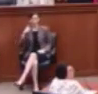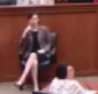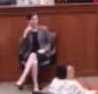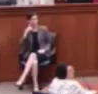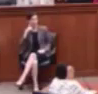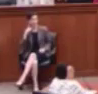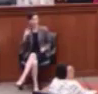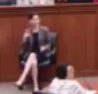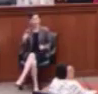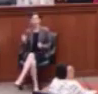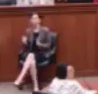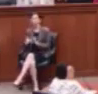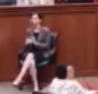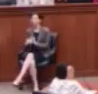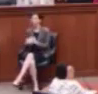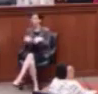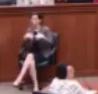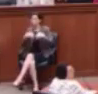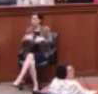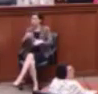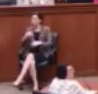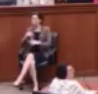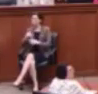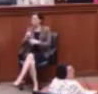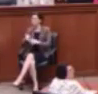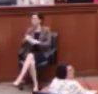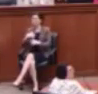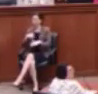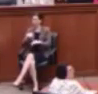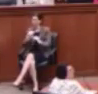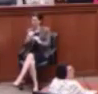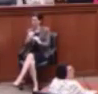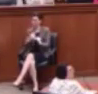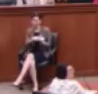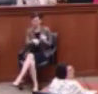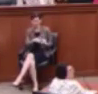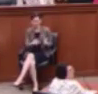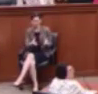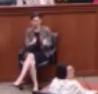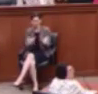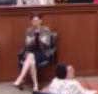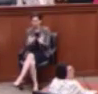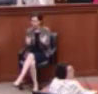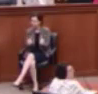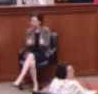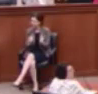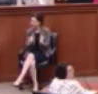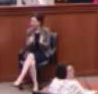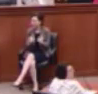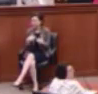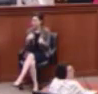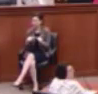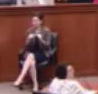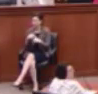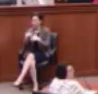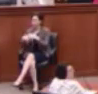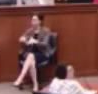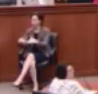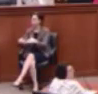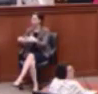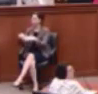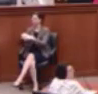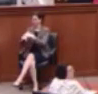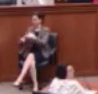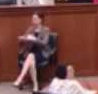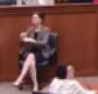limits oftentimes in scholarships. These are individuals that are looking to get the credential that gives them the opportunity to move forward in the economy